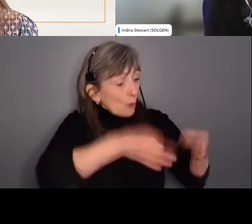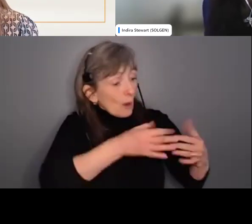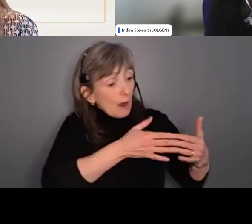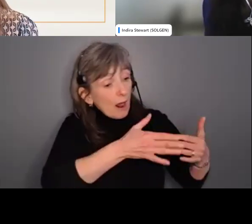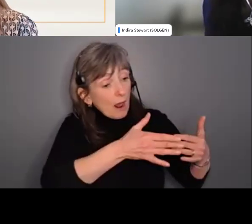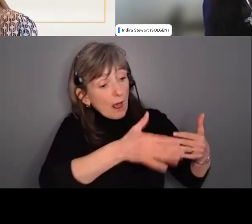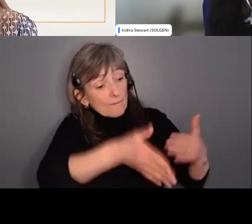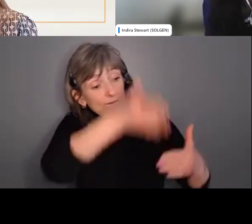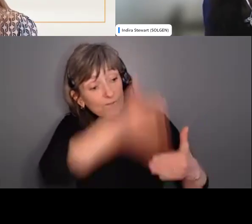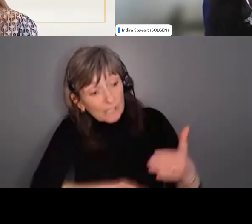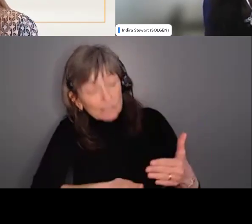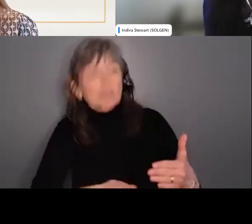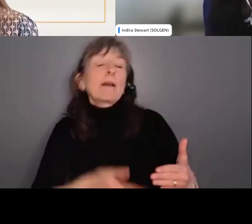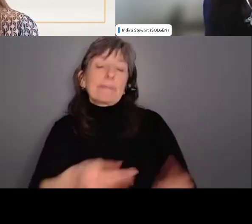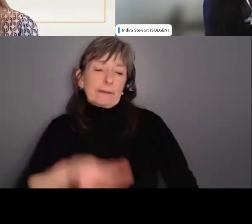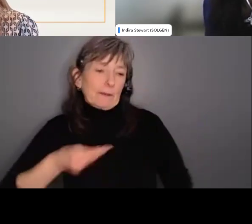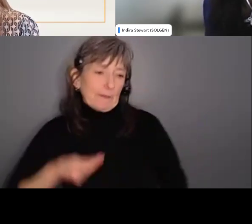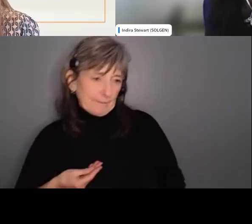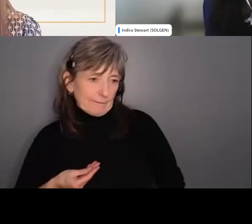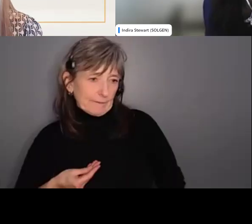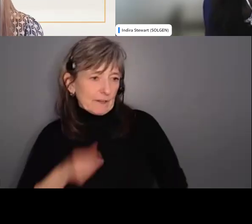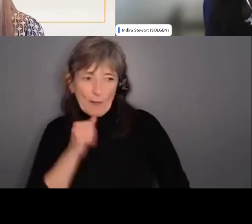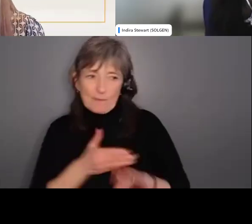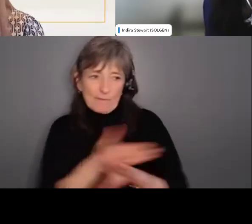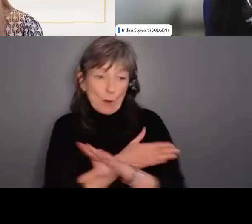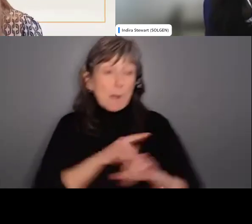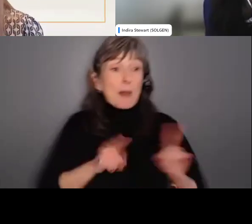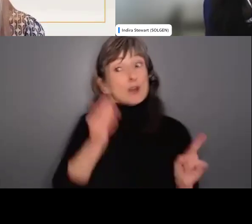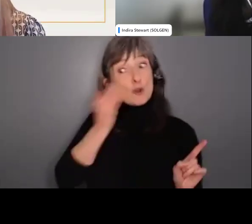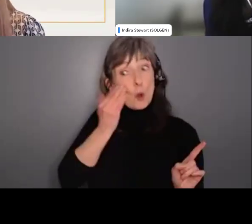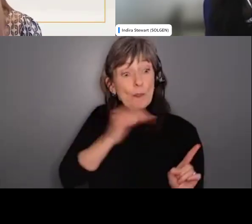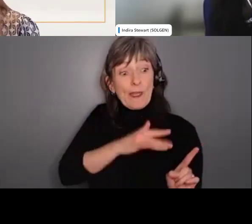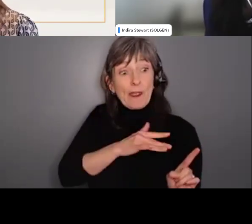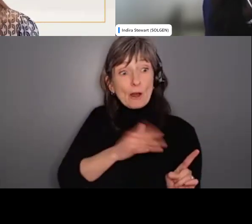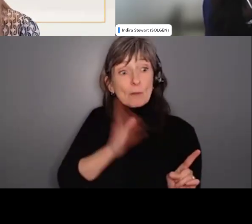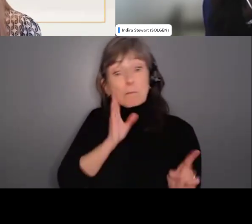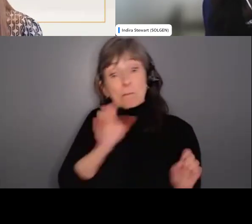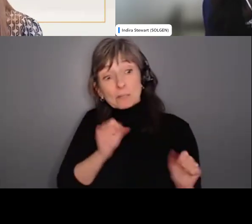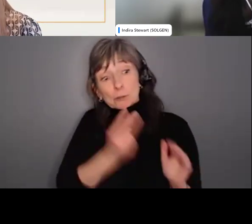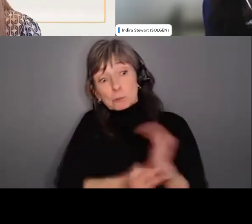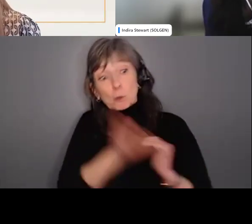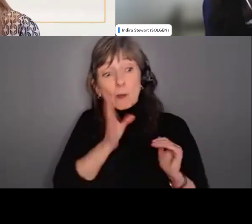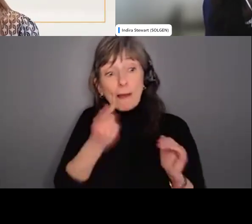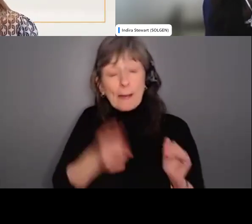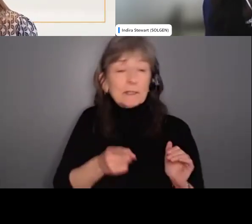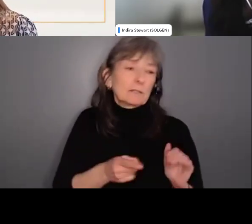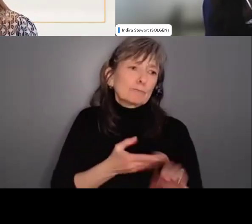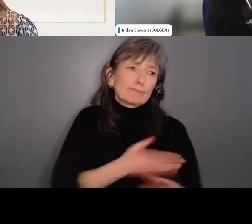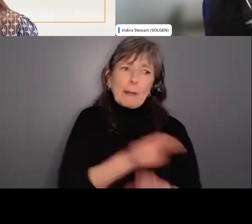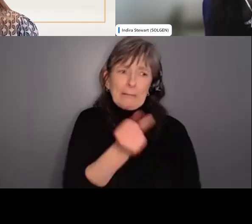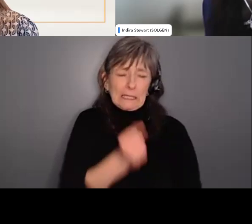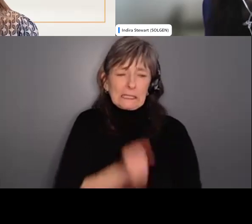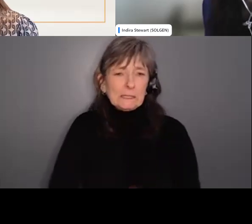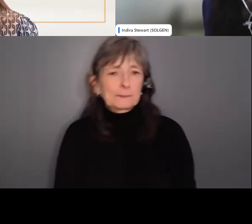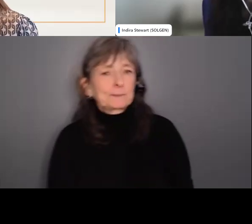them basically as soon as they occur. Great, thank you. Yep, Rhian, I just wanted to note that I put